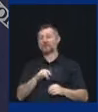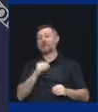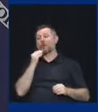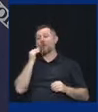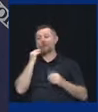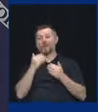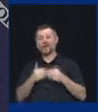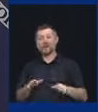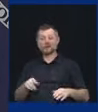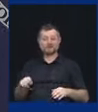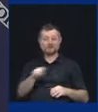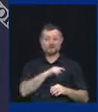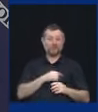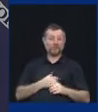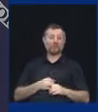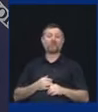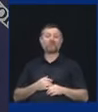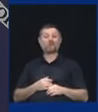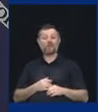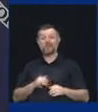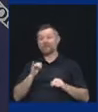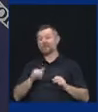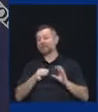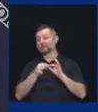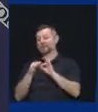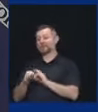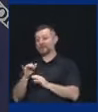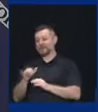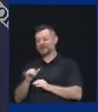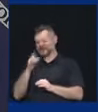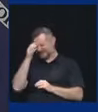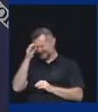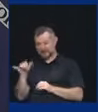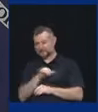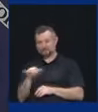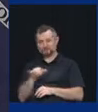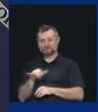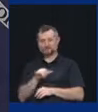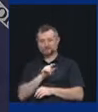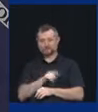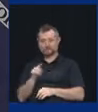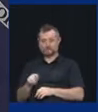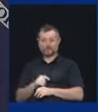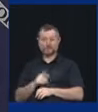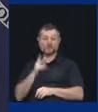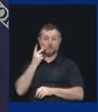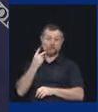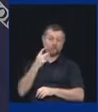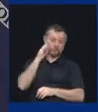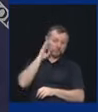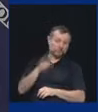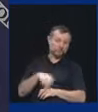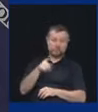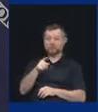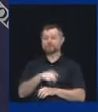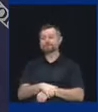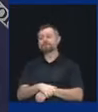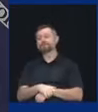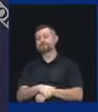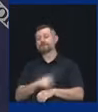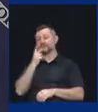is related to this mentality. You and I both know. We have seen this